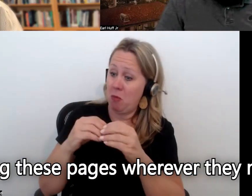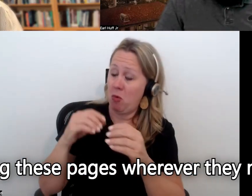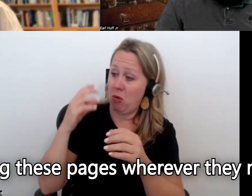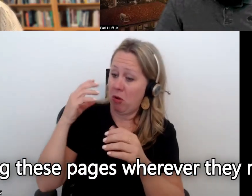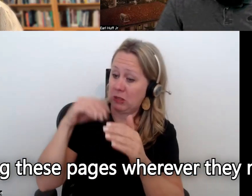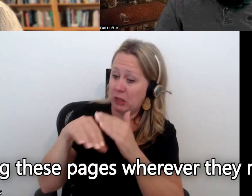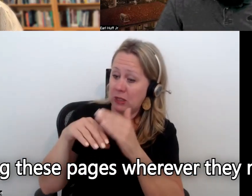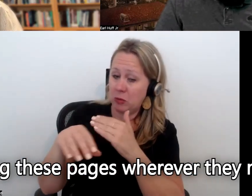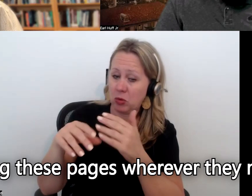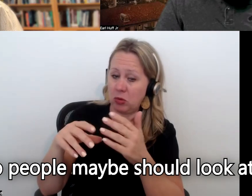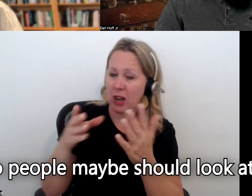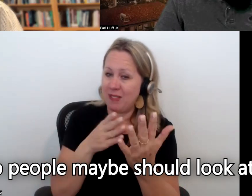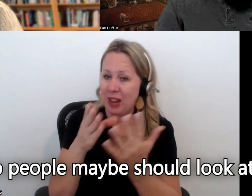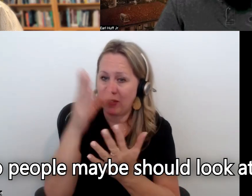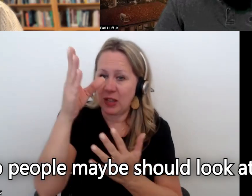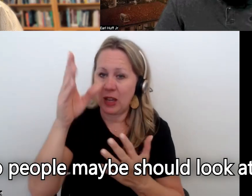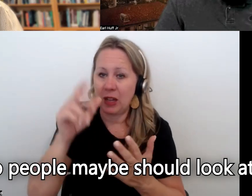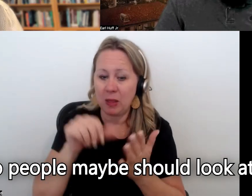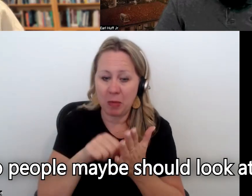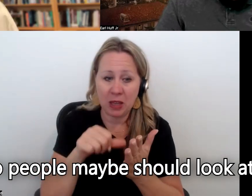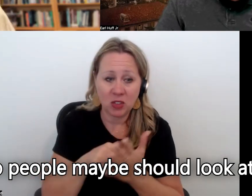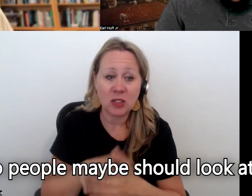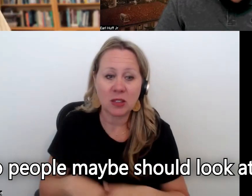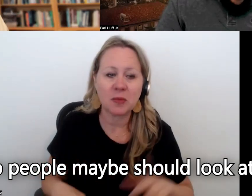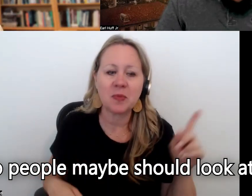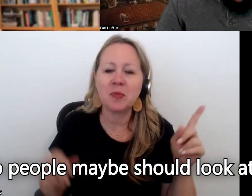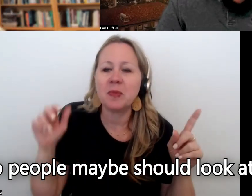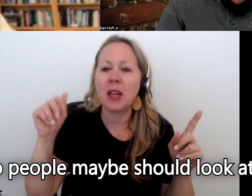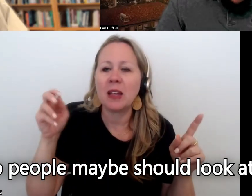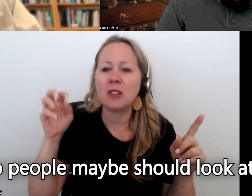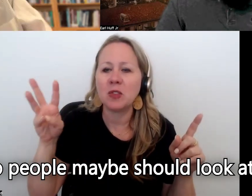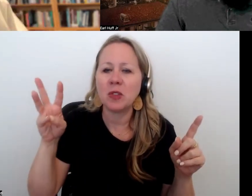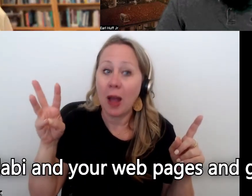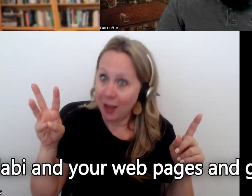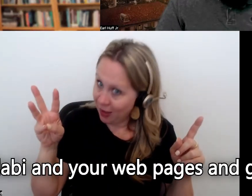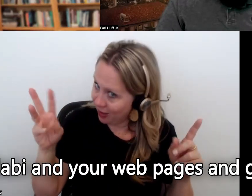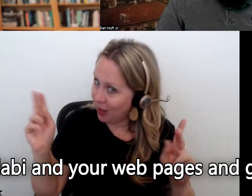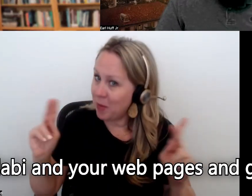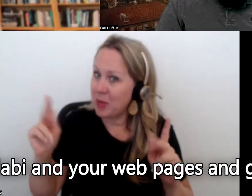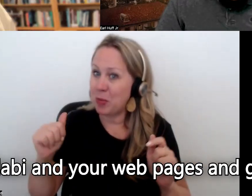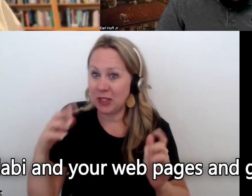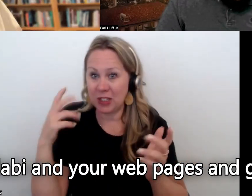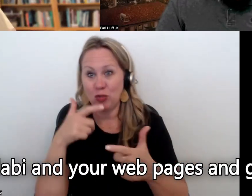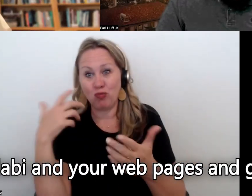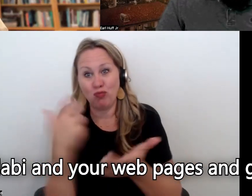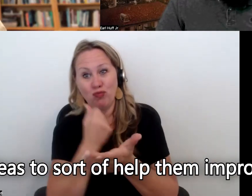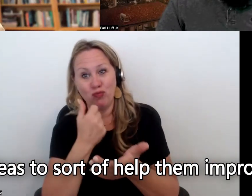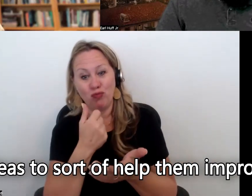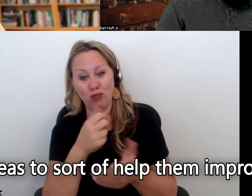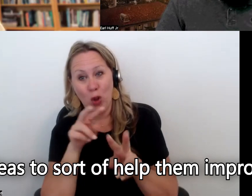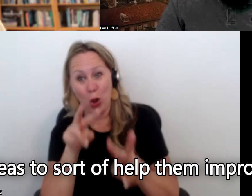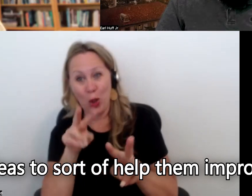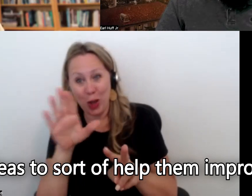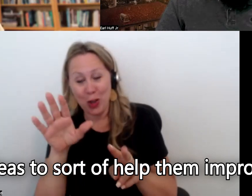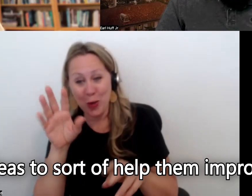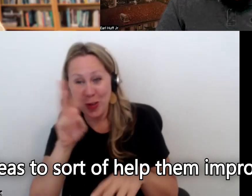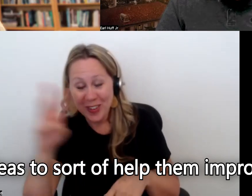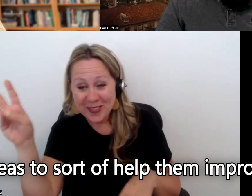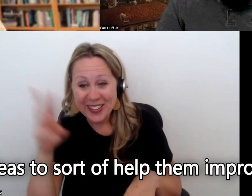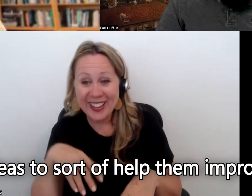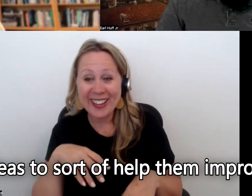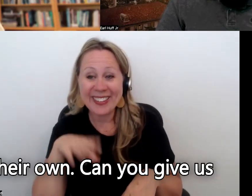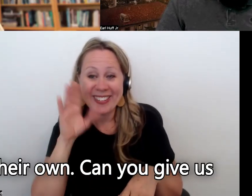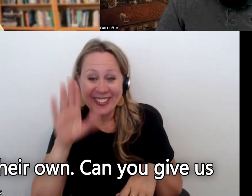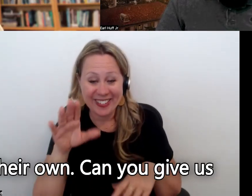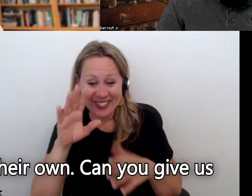these pages wherever they may go. So people maybe should look at your syllabi and your web pages and get some ideas to sort of to